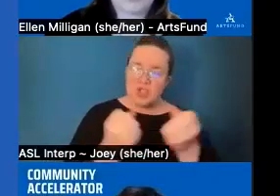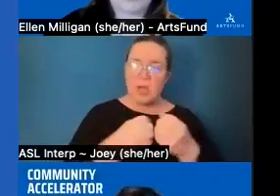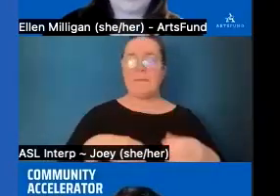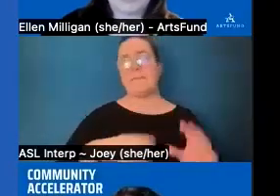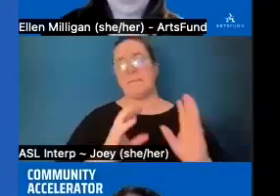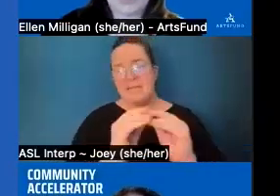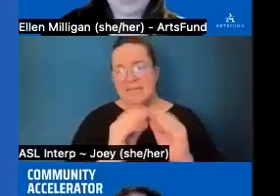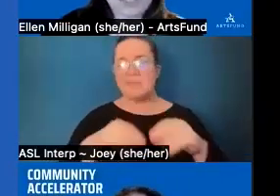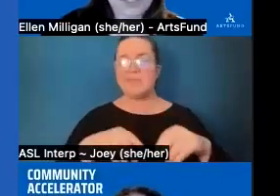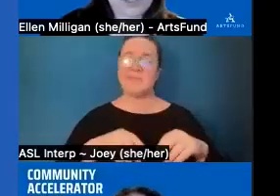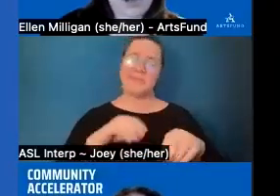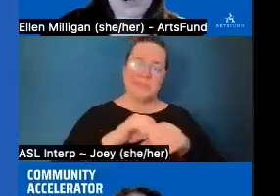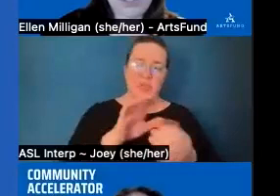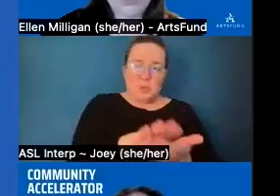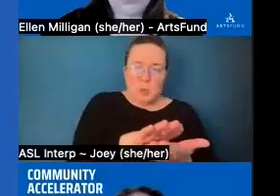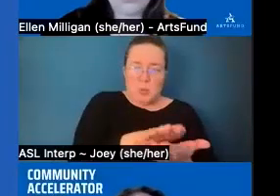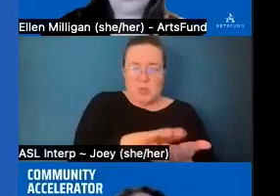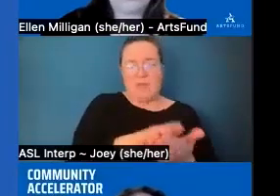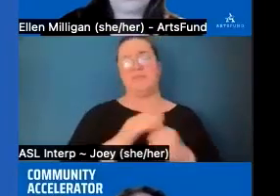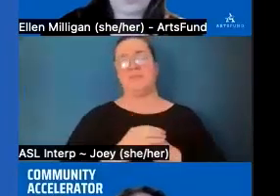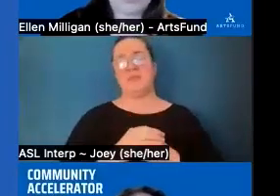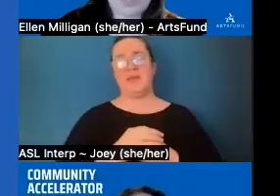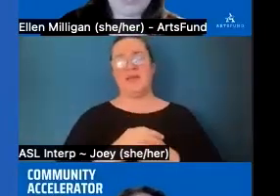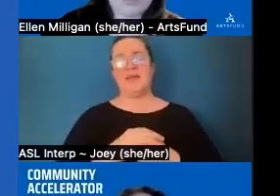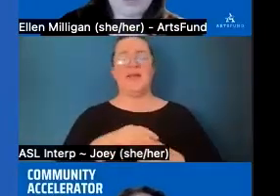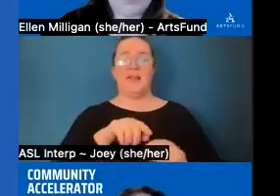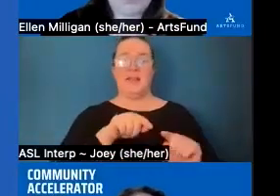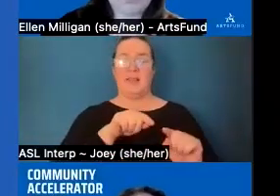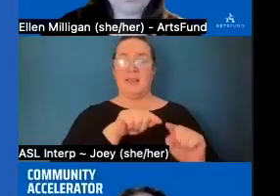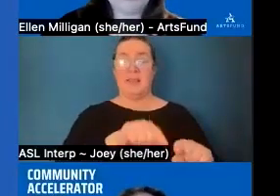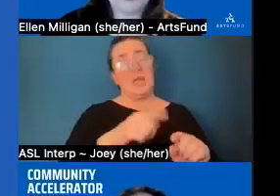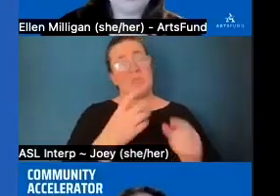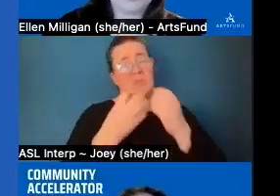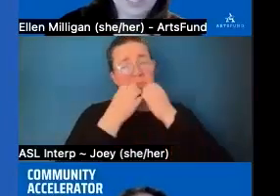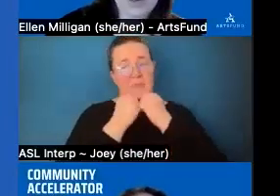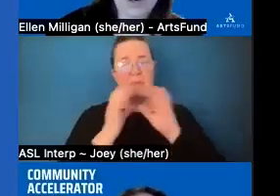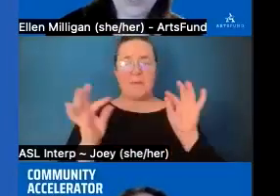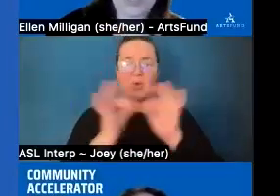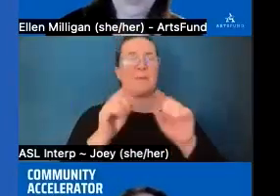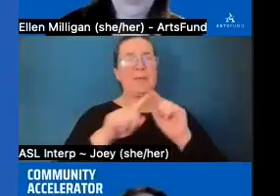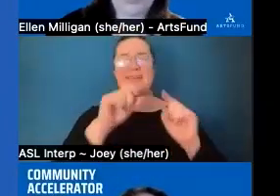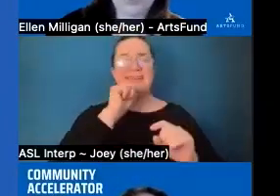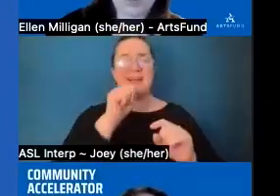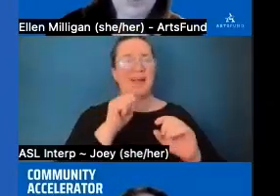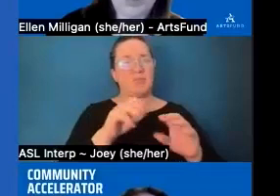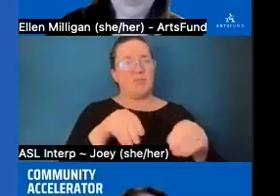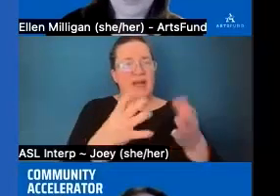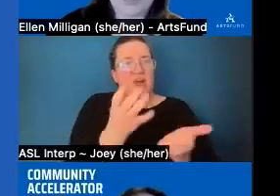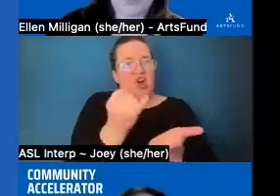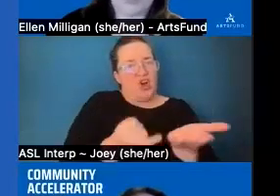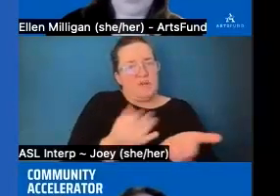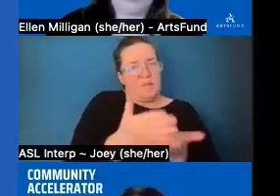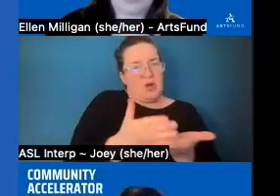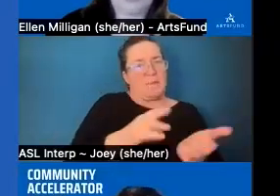contain its significant artistic component, so they would not be eligible. The second organization also uplifts